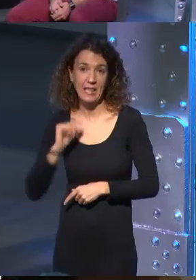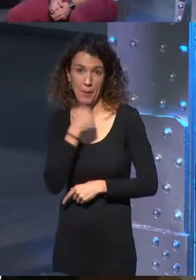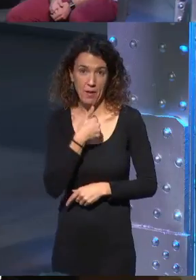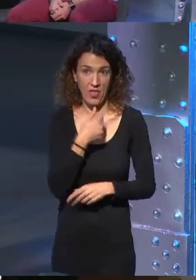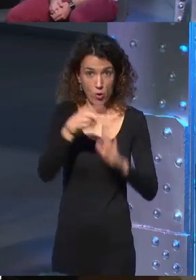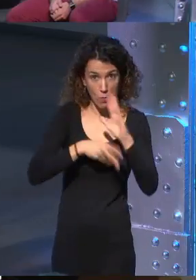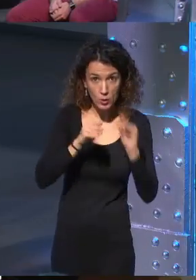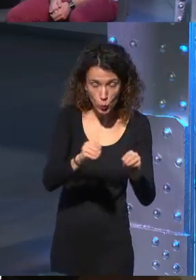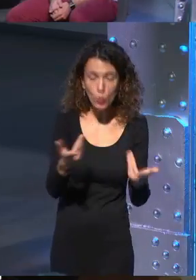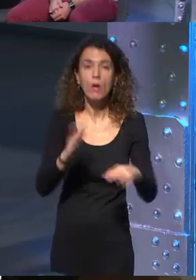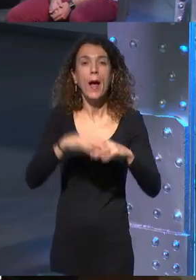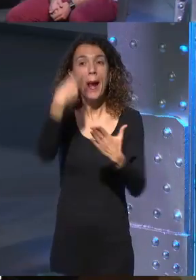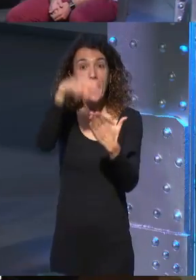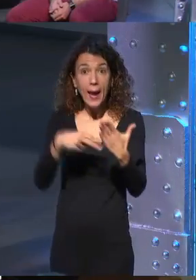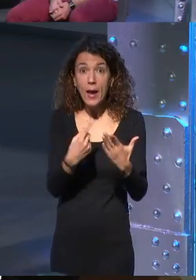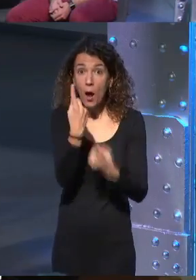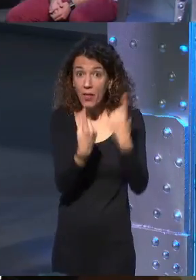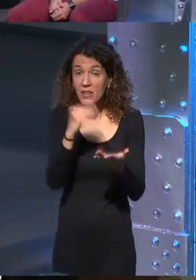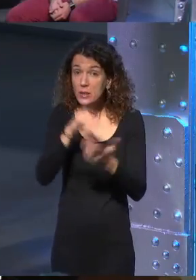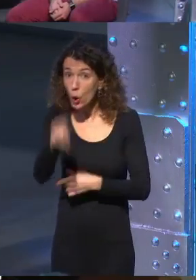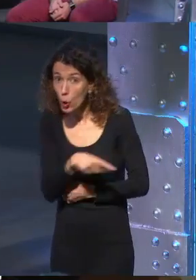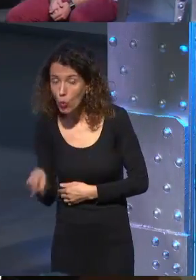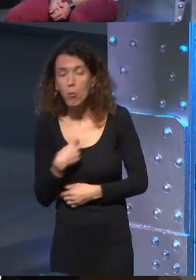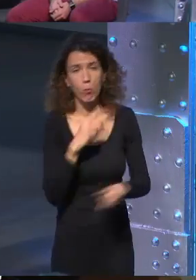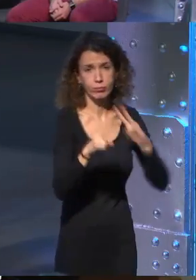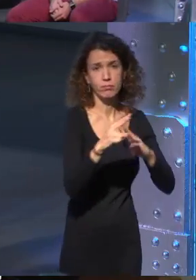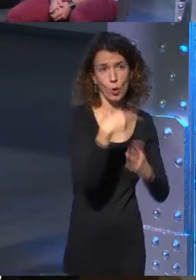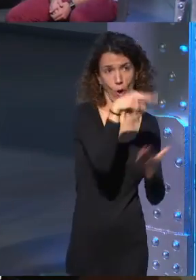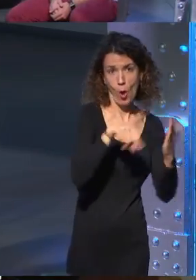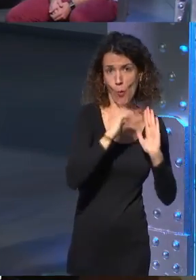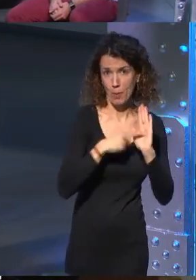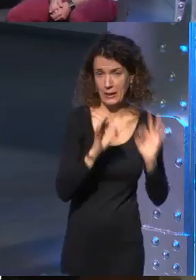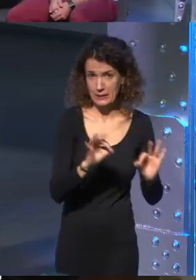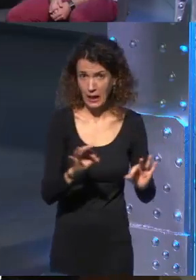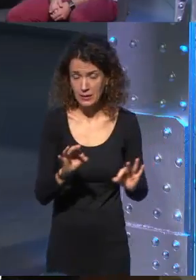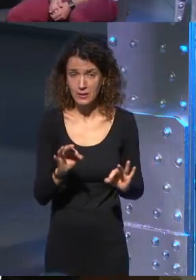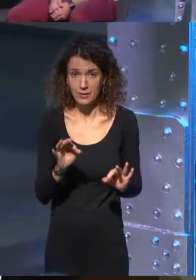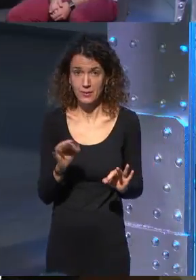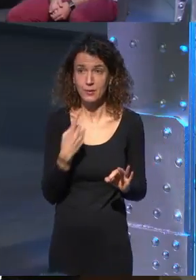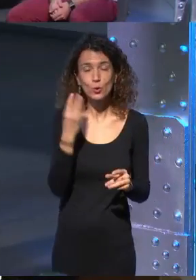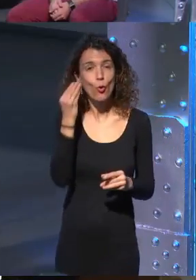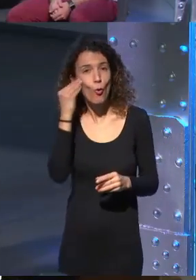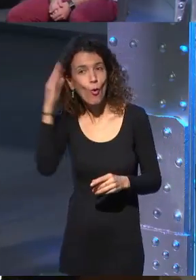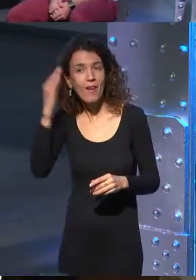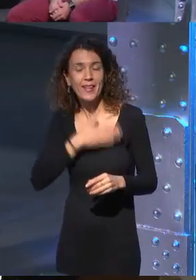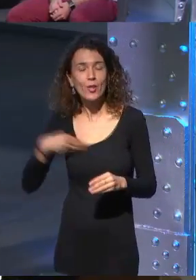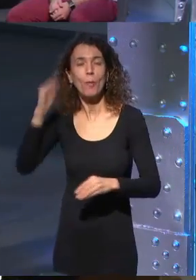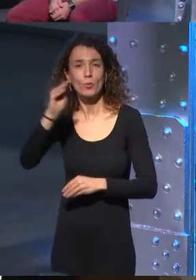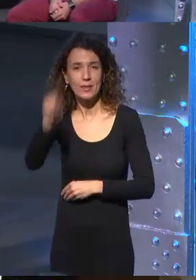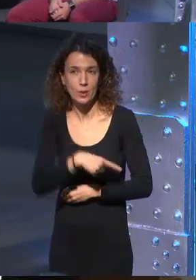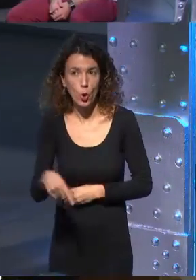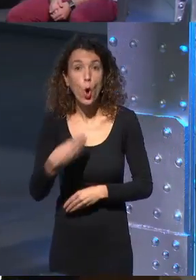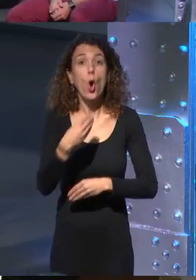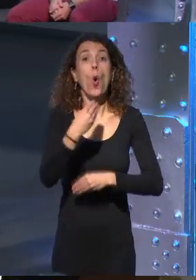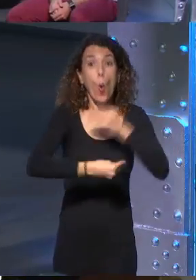conditions or privacy policy. I'm sure that you read it. Oh, in full, of course. You even print